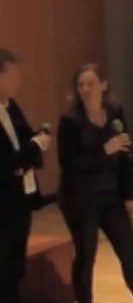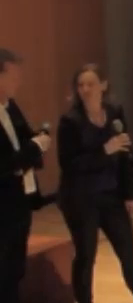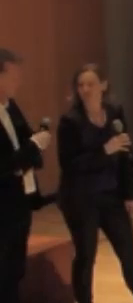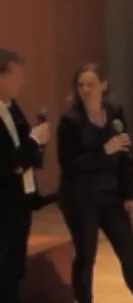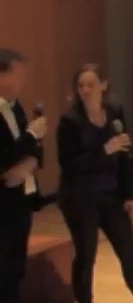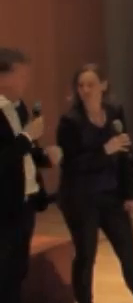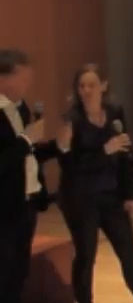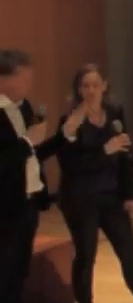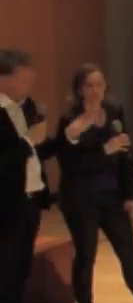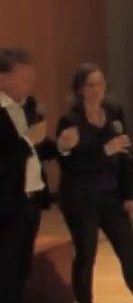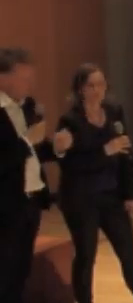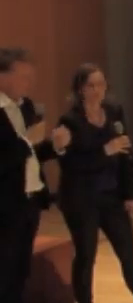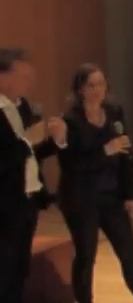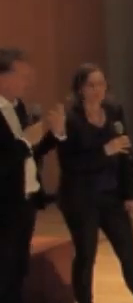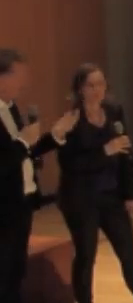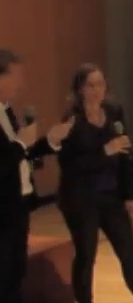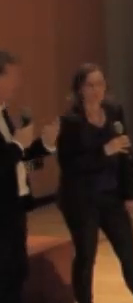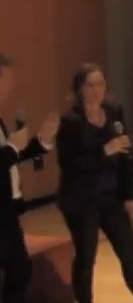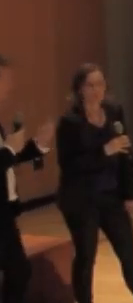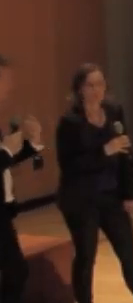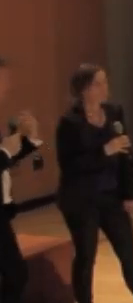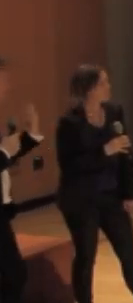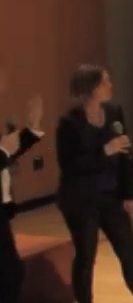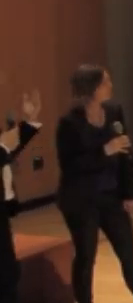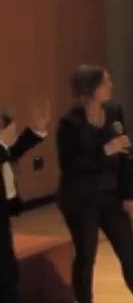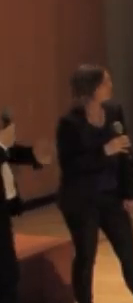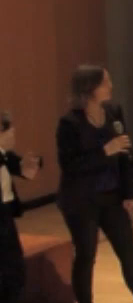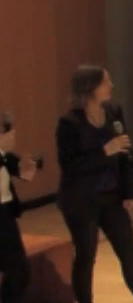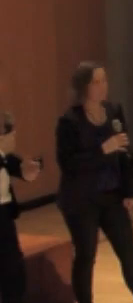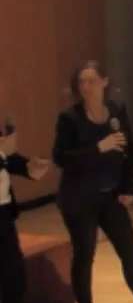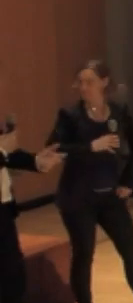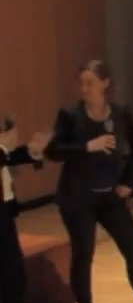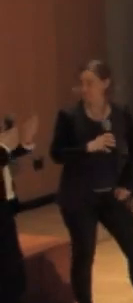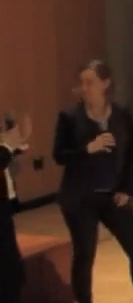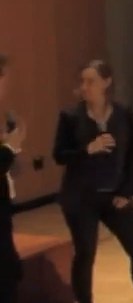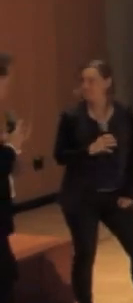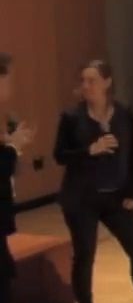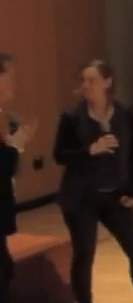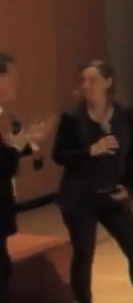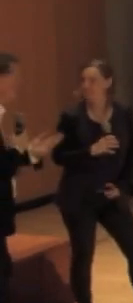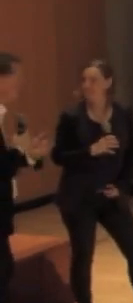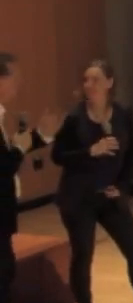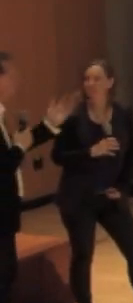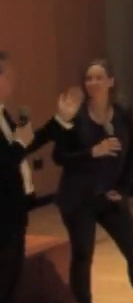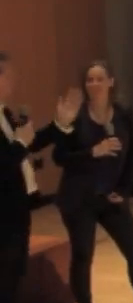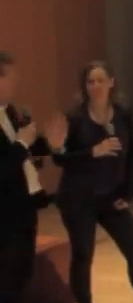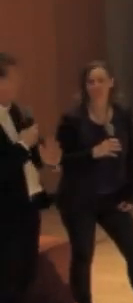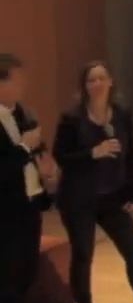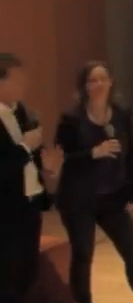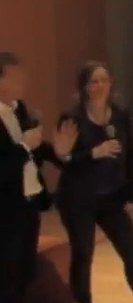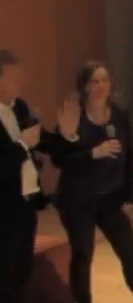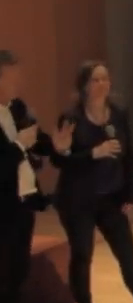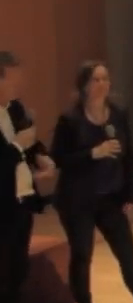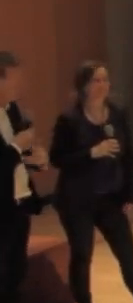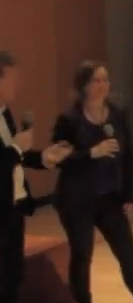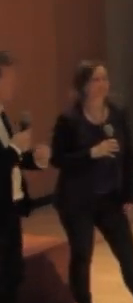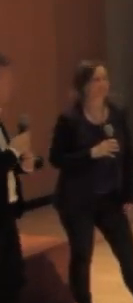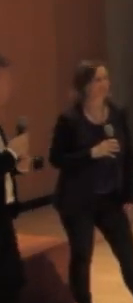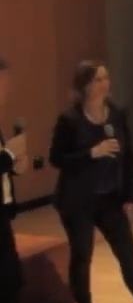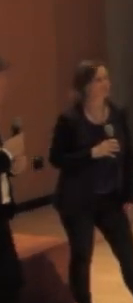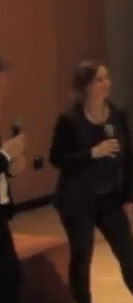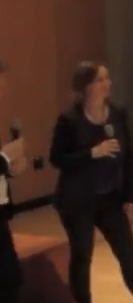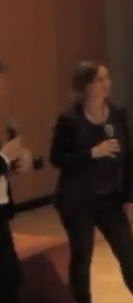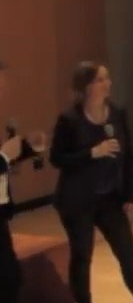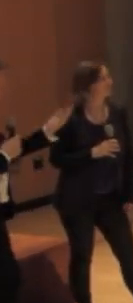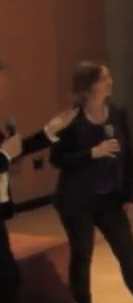over my head but you saw other things in it as they say a book not you just read the book the book also reads you you know over time that's why we have to